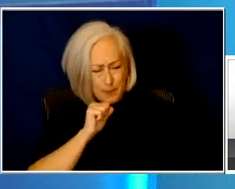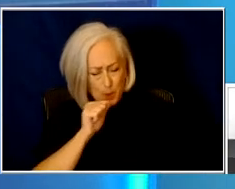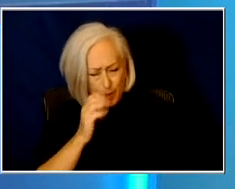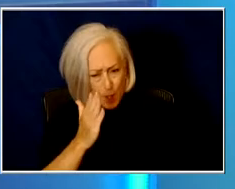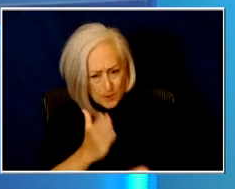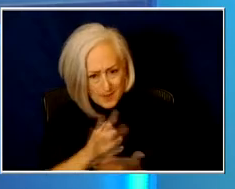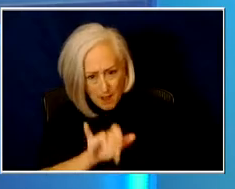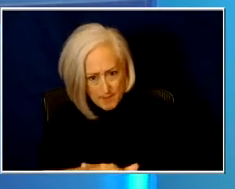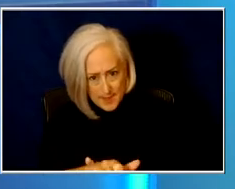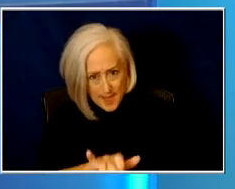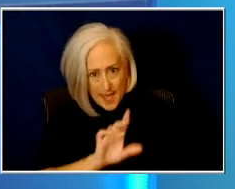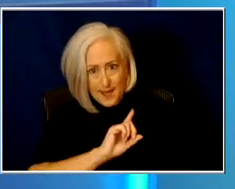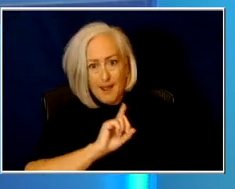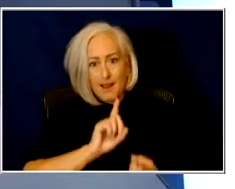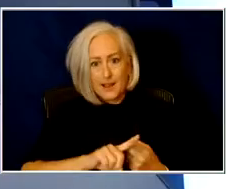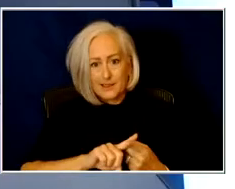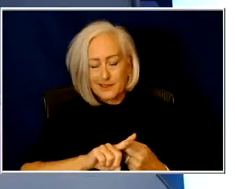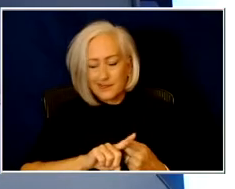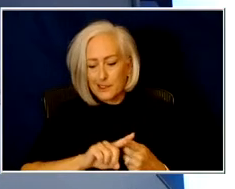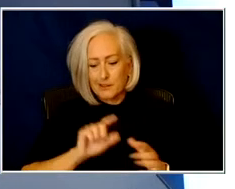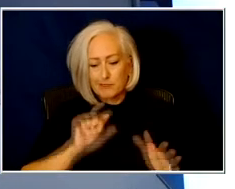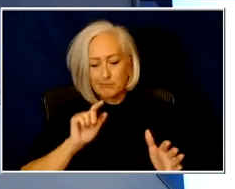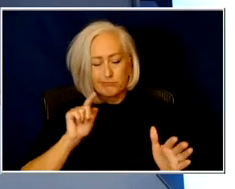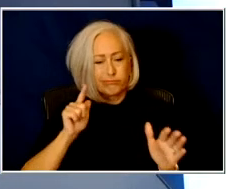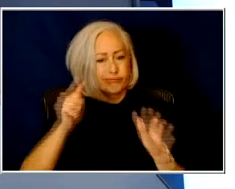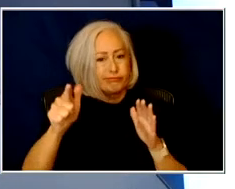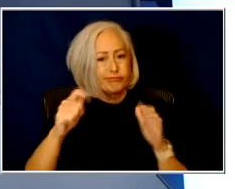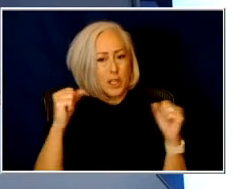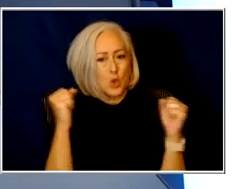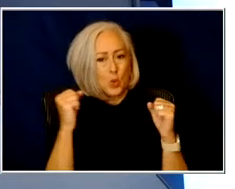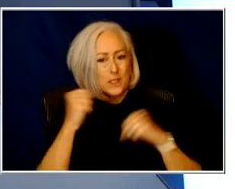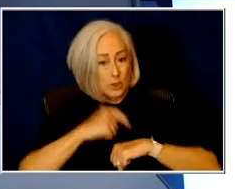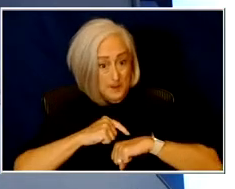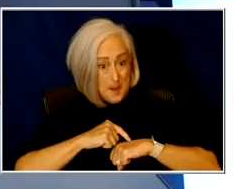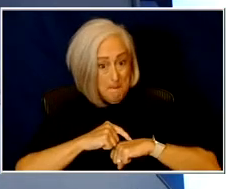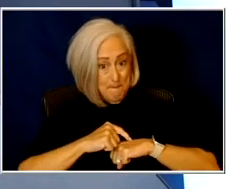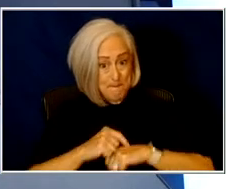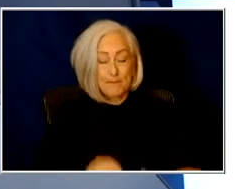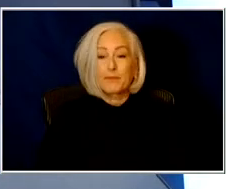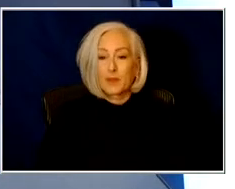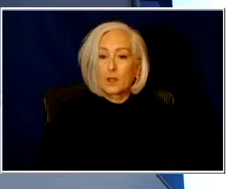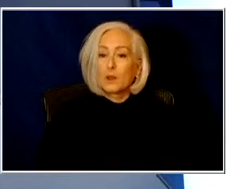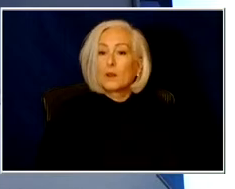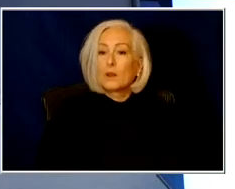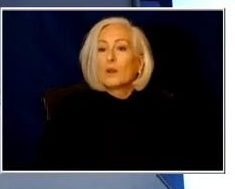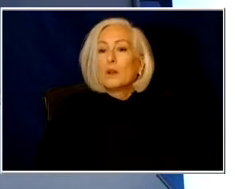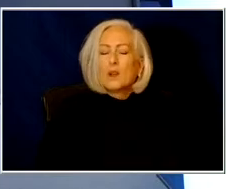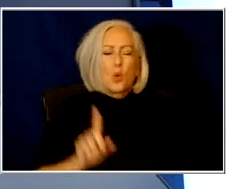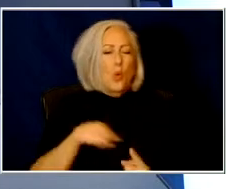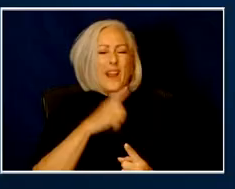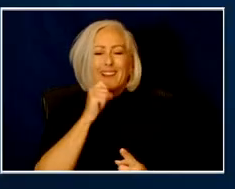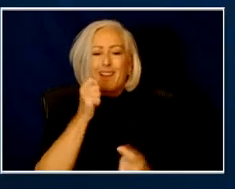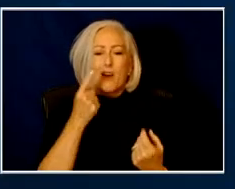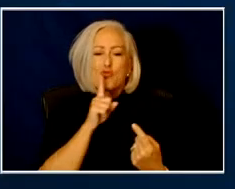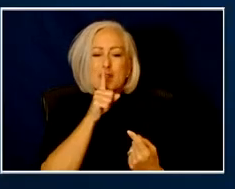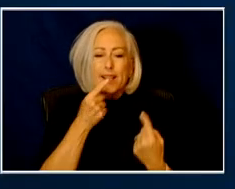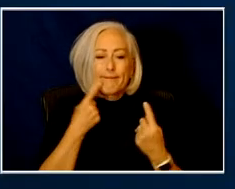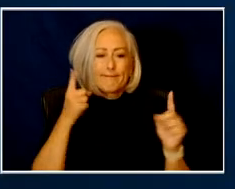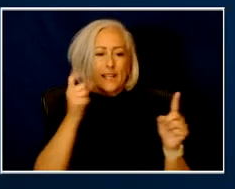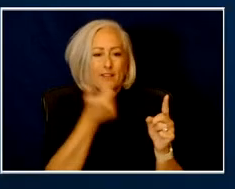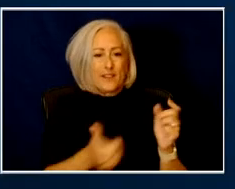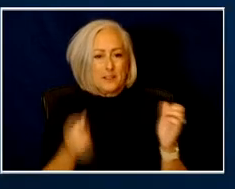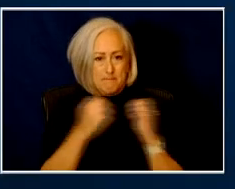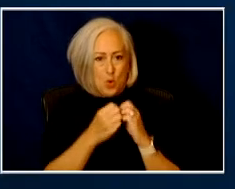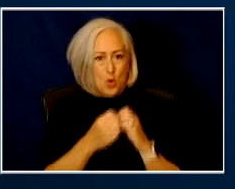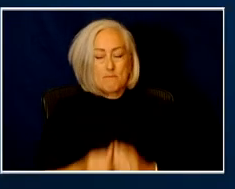deep into the winter you know when it's no longer effective so and Dr Poland we know the CDC recommends